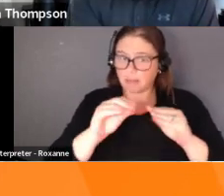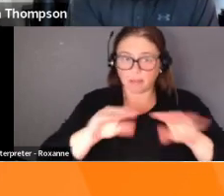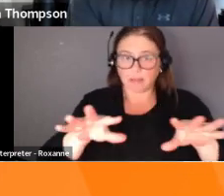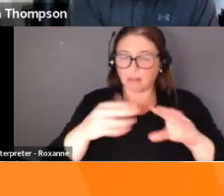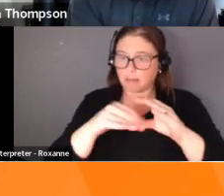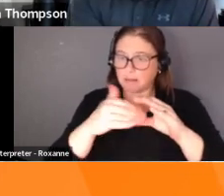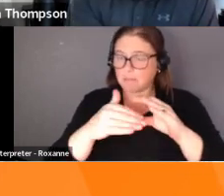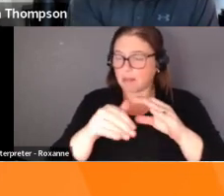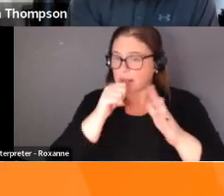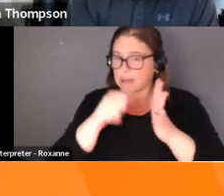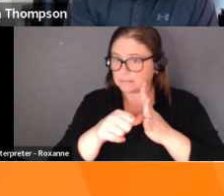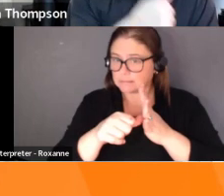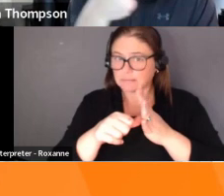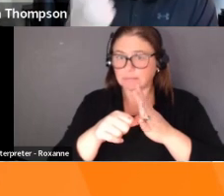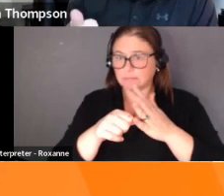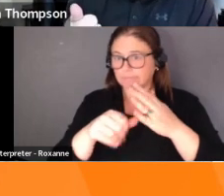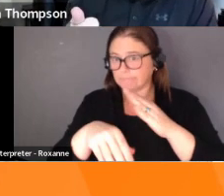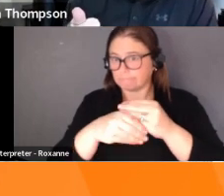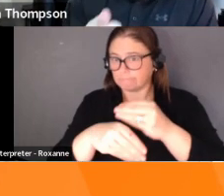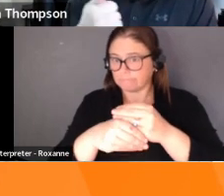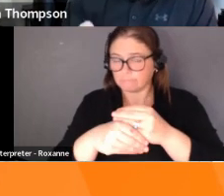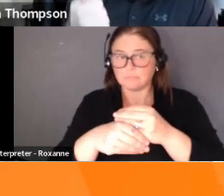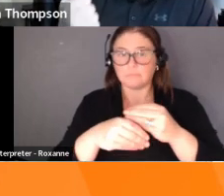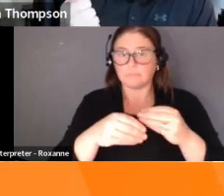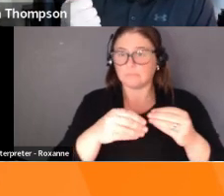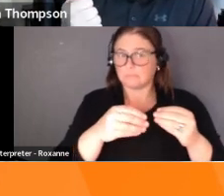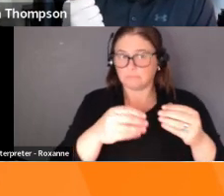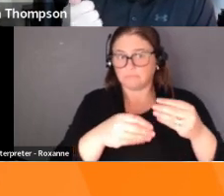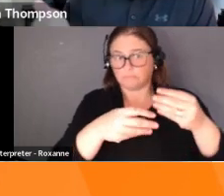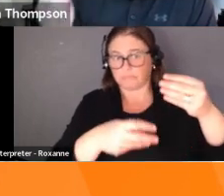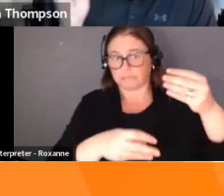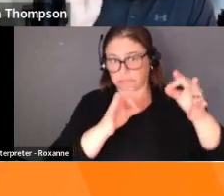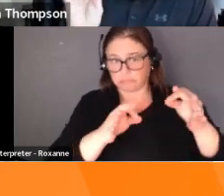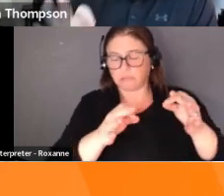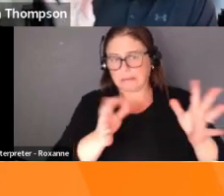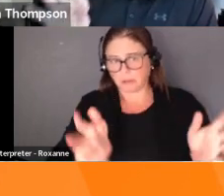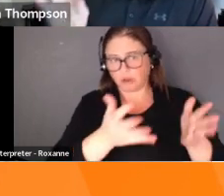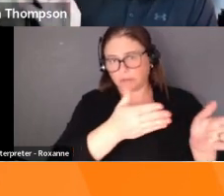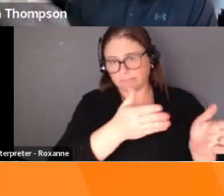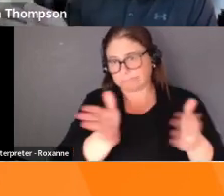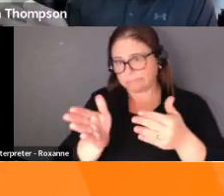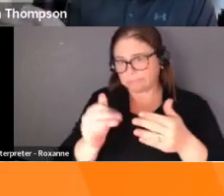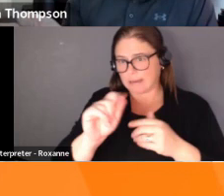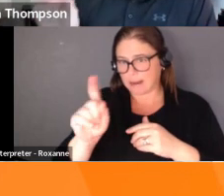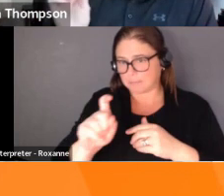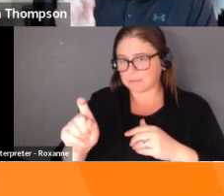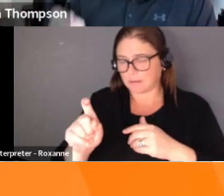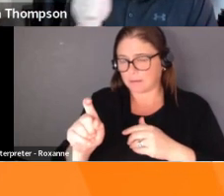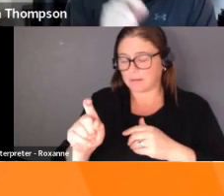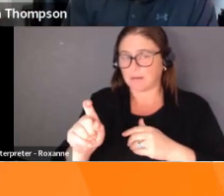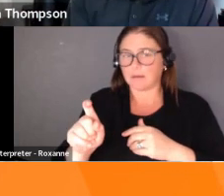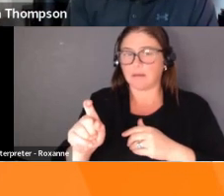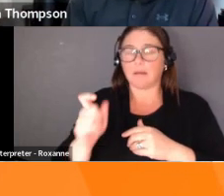Once we've built up this list of people, we get them to go to Amazon to purchase the product. Yes, you will make less money when